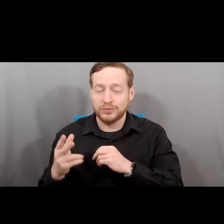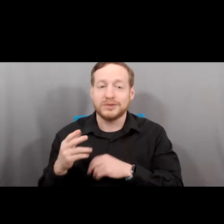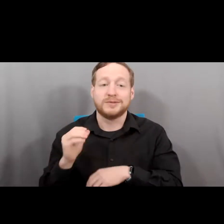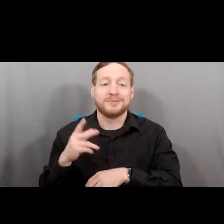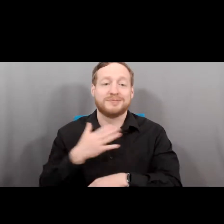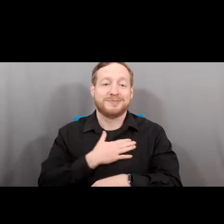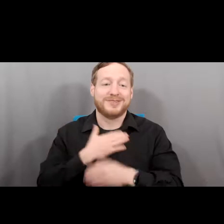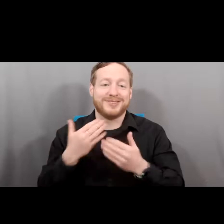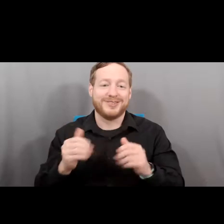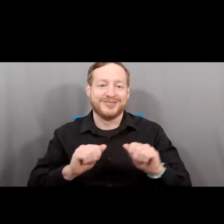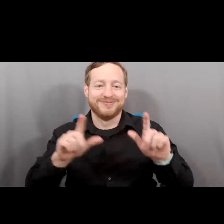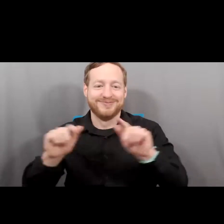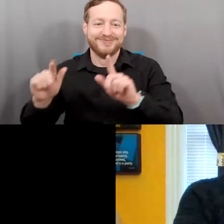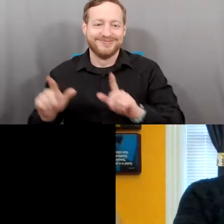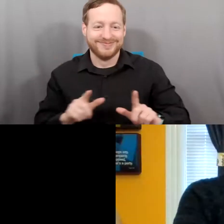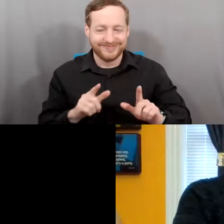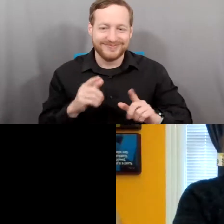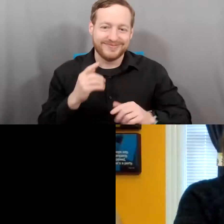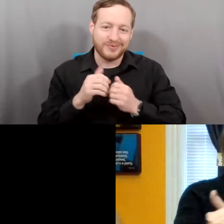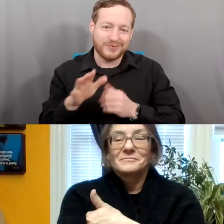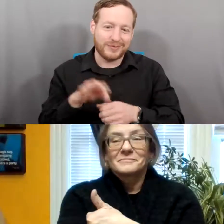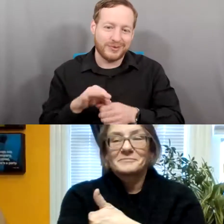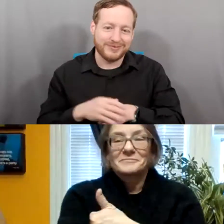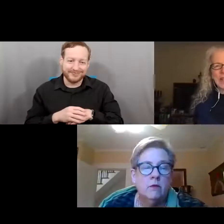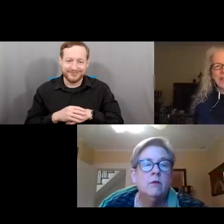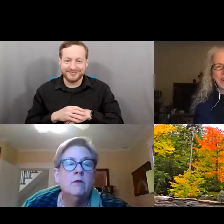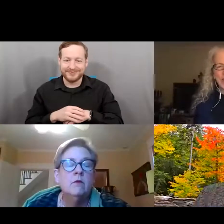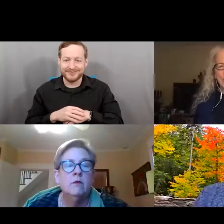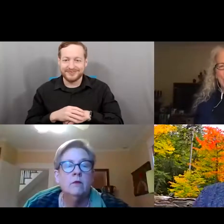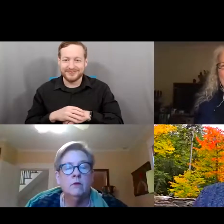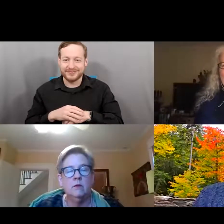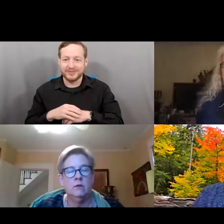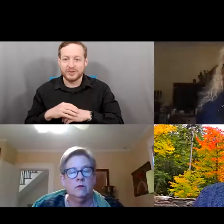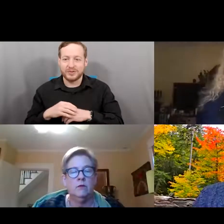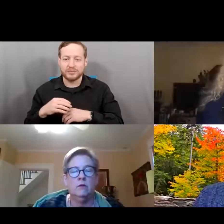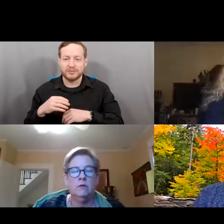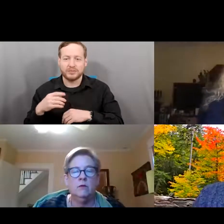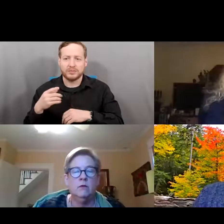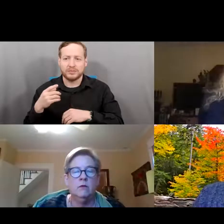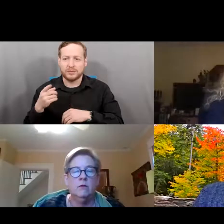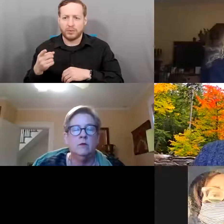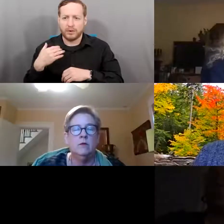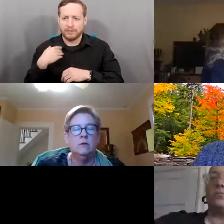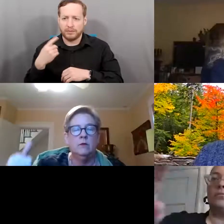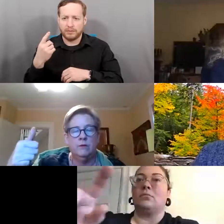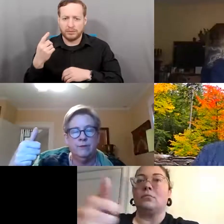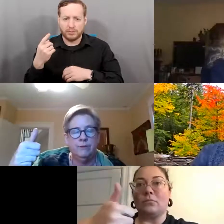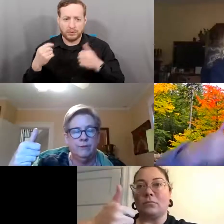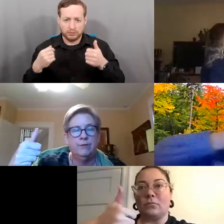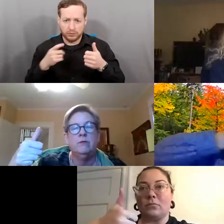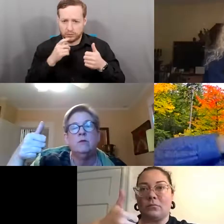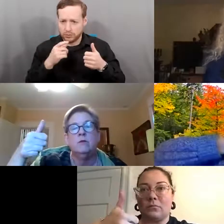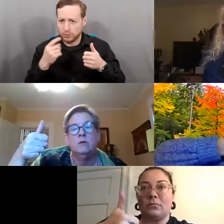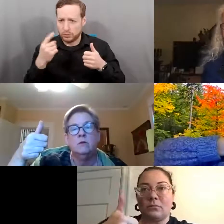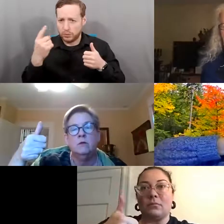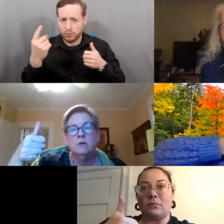I'm giving it a count of 3. All right, now if everybody could open their video and show me thumbs up or thumbs down, or